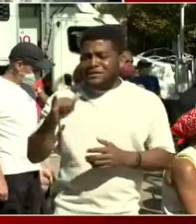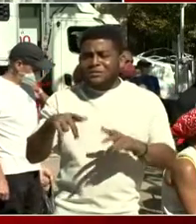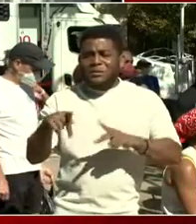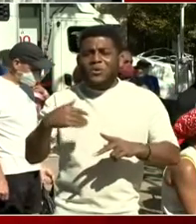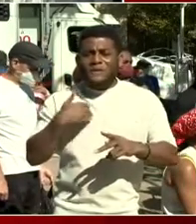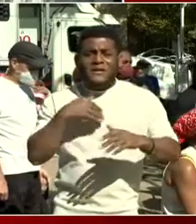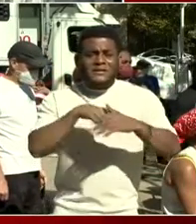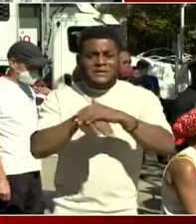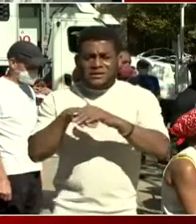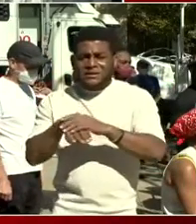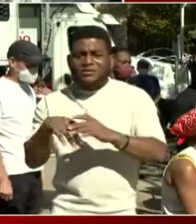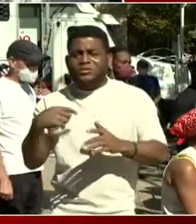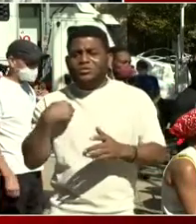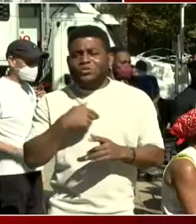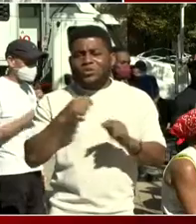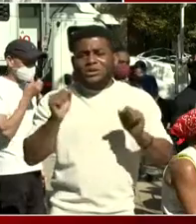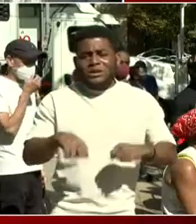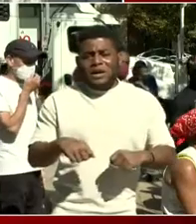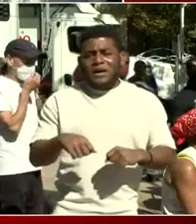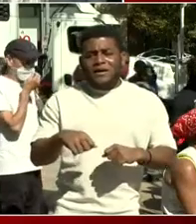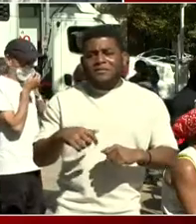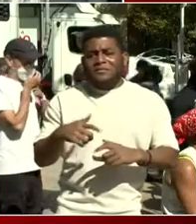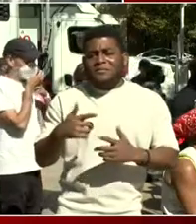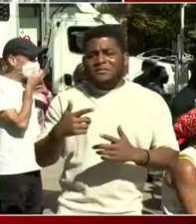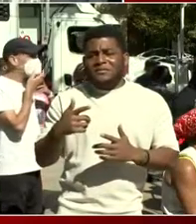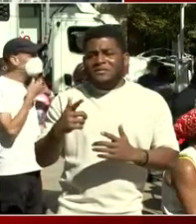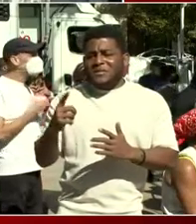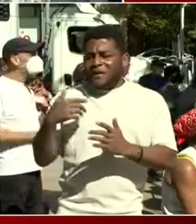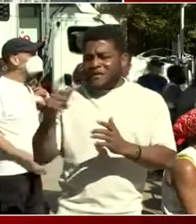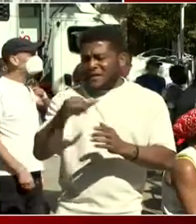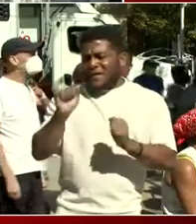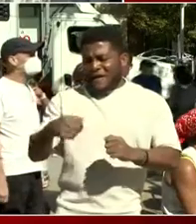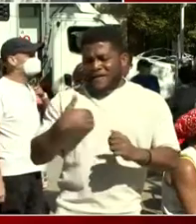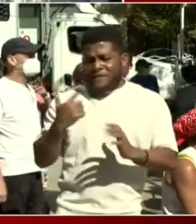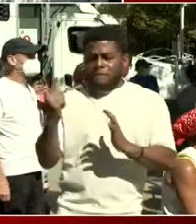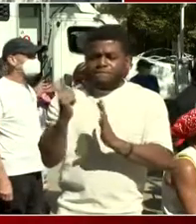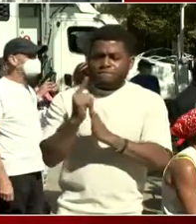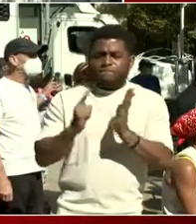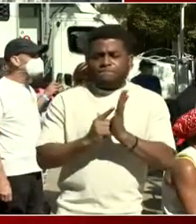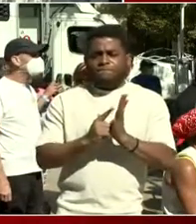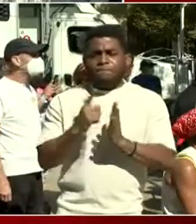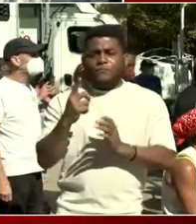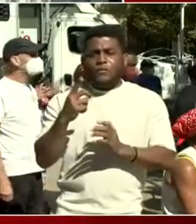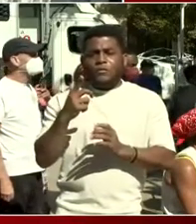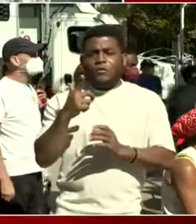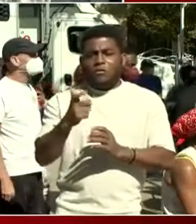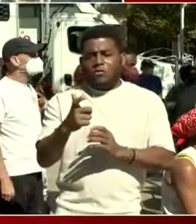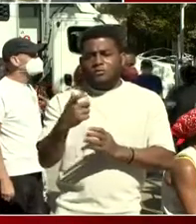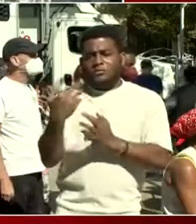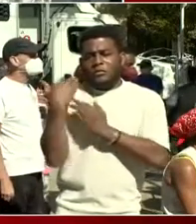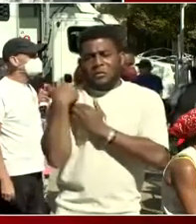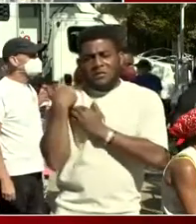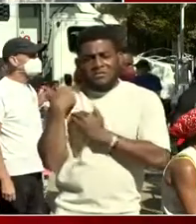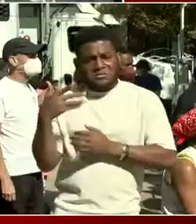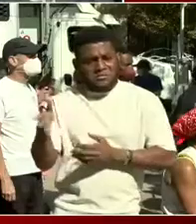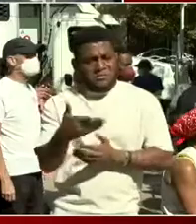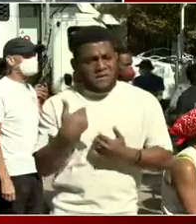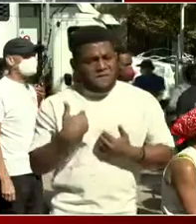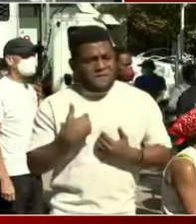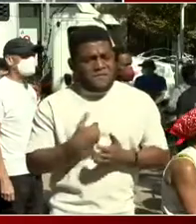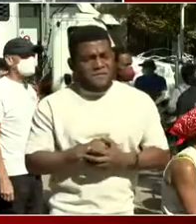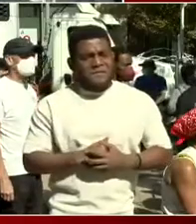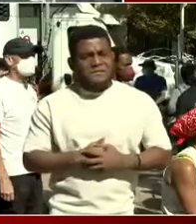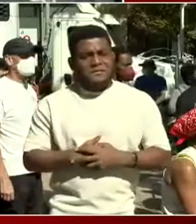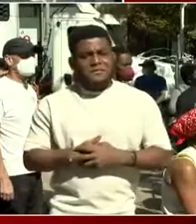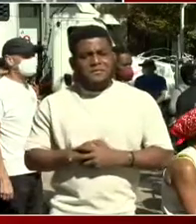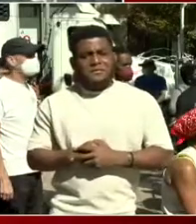ways to own guns, but we also want them to own and store them responsibly. Thank you, Mayor.